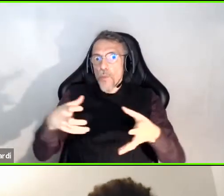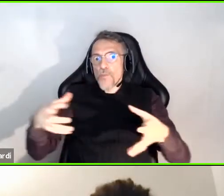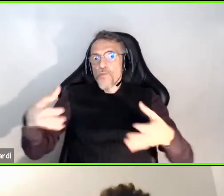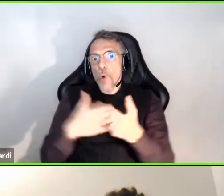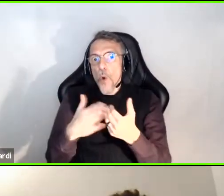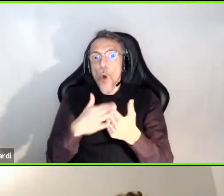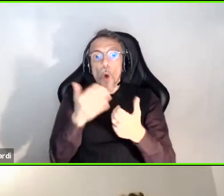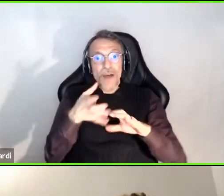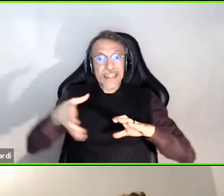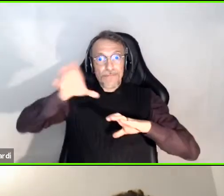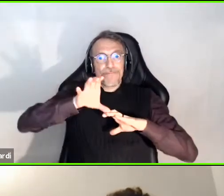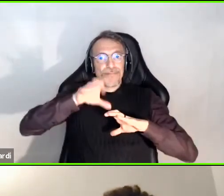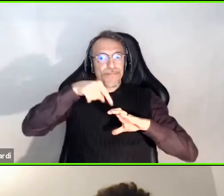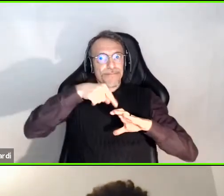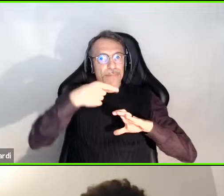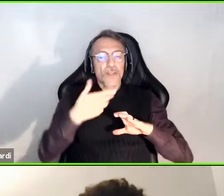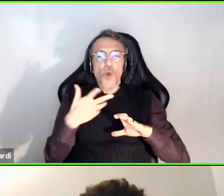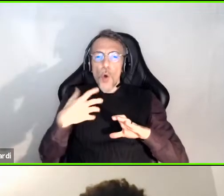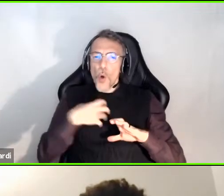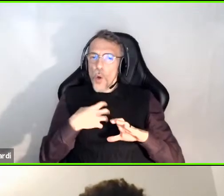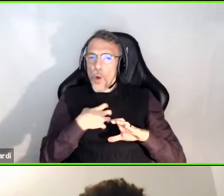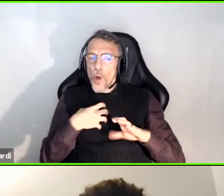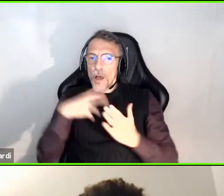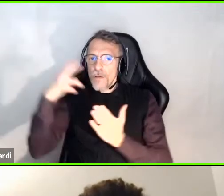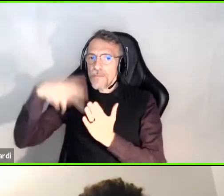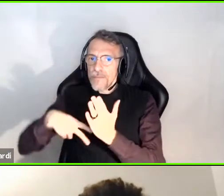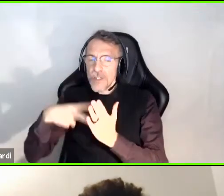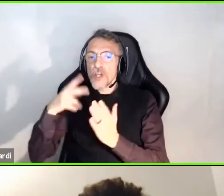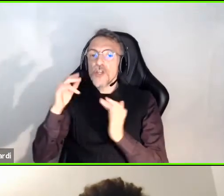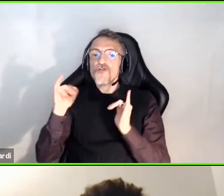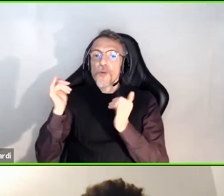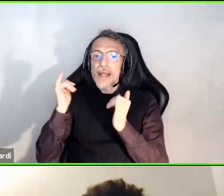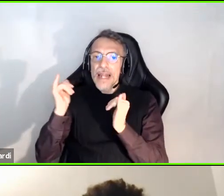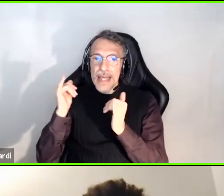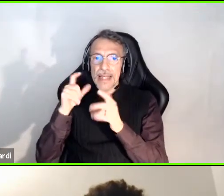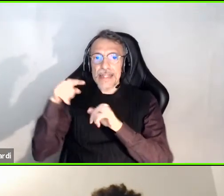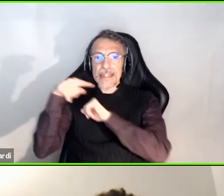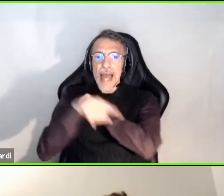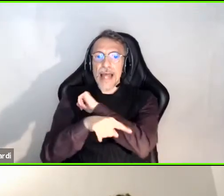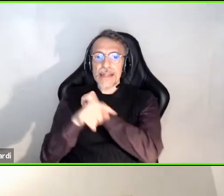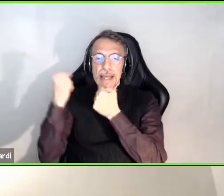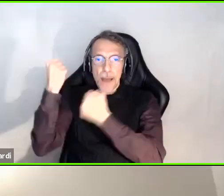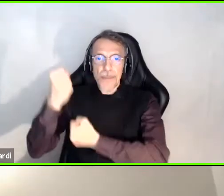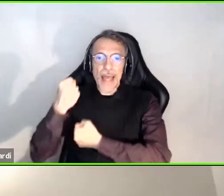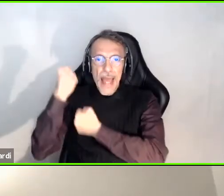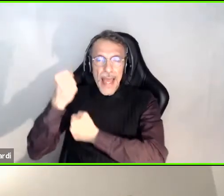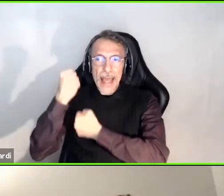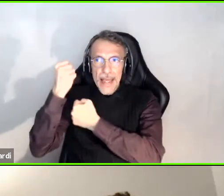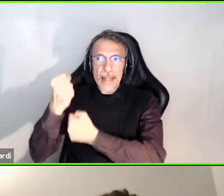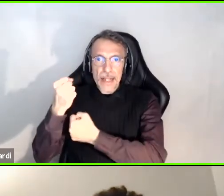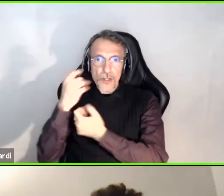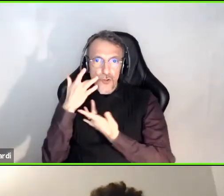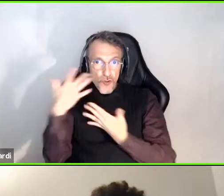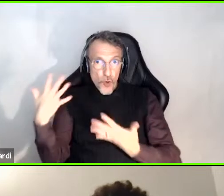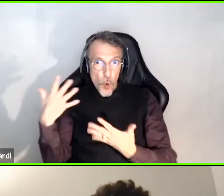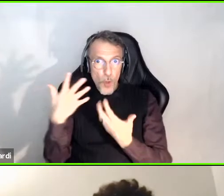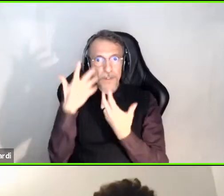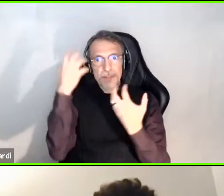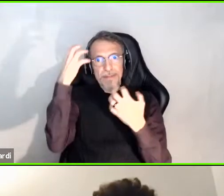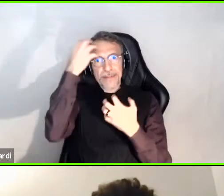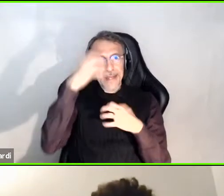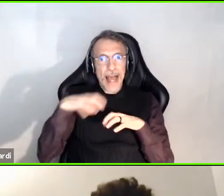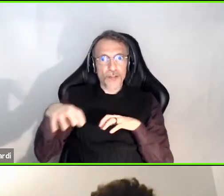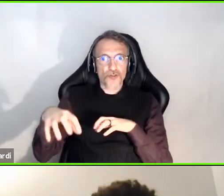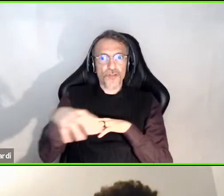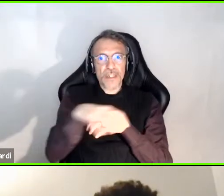debt. Right. I was reading something from the Jubilee Debt Campaign, which showcases how there are several countries that were